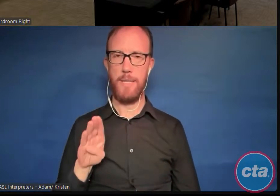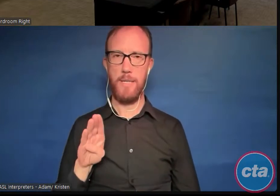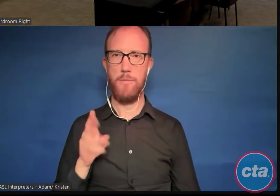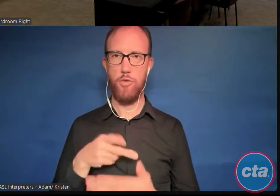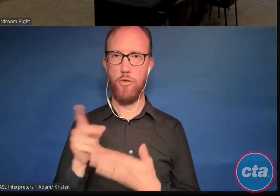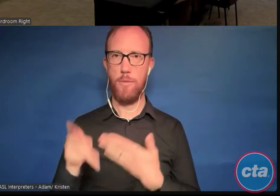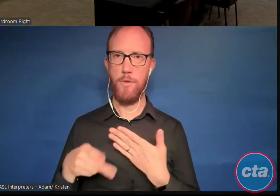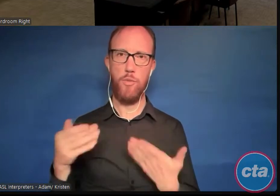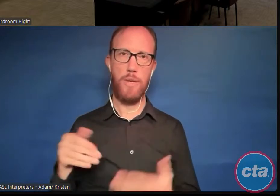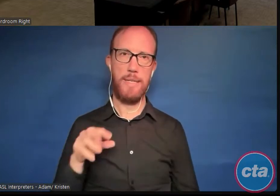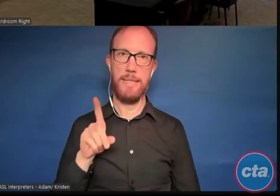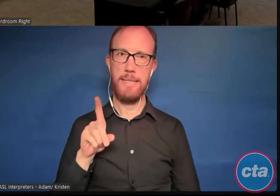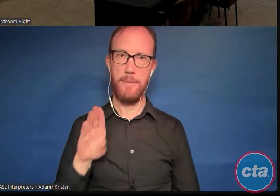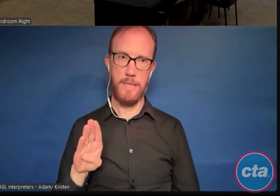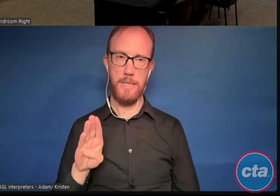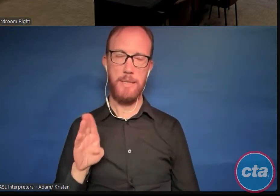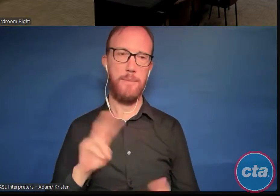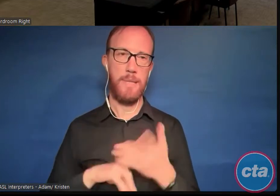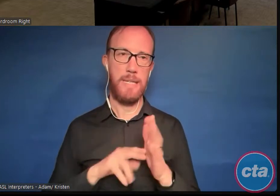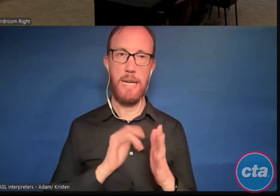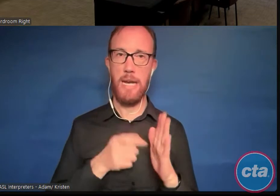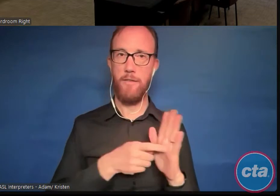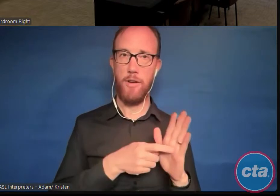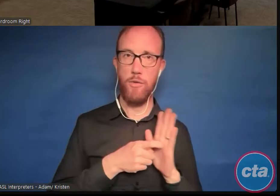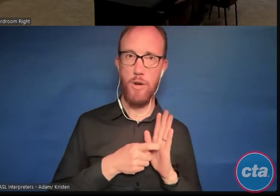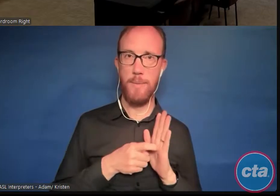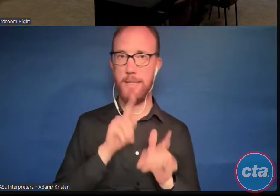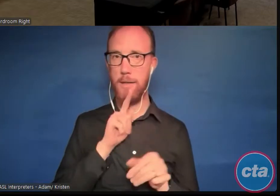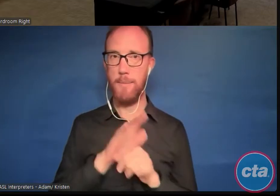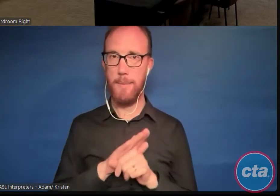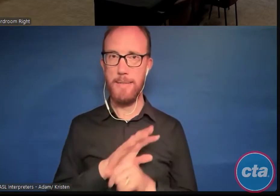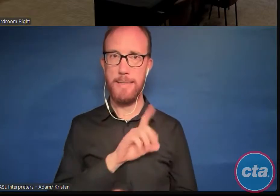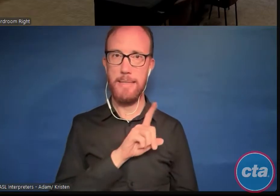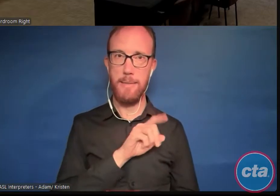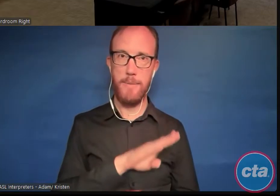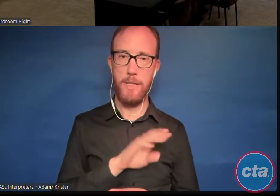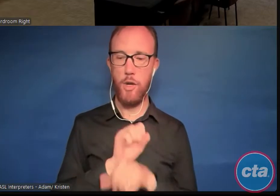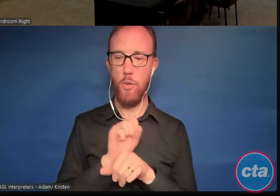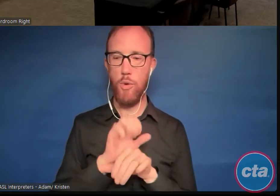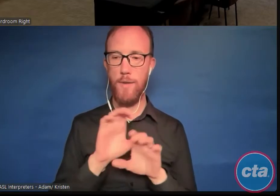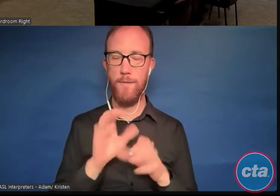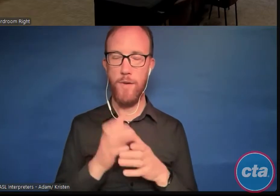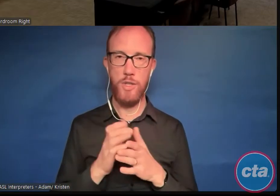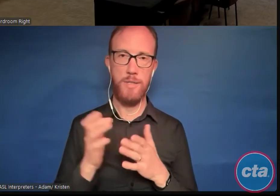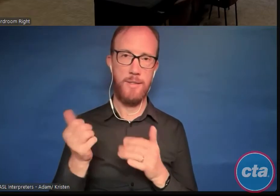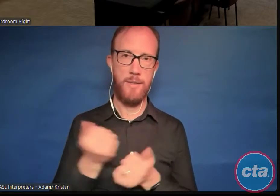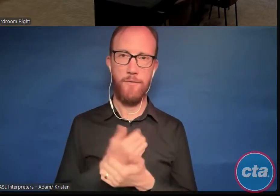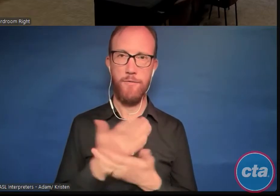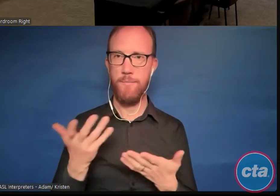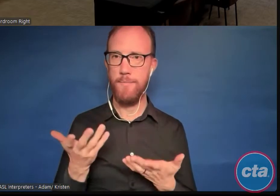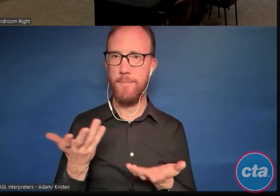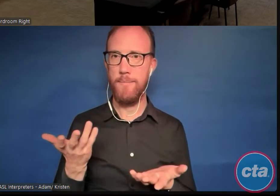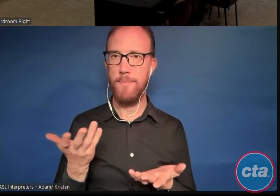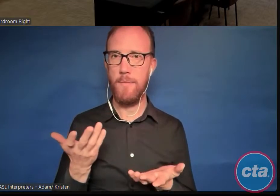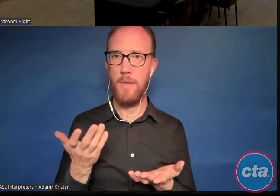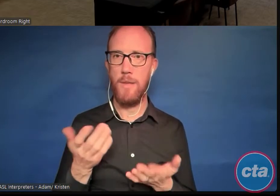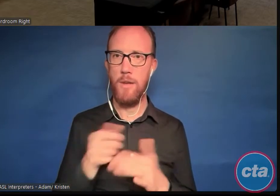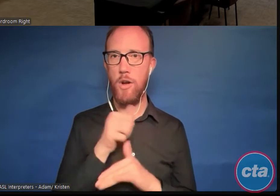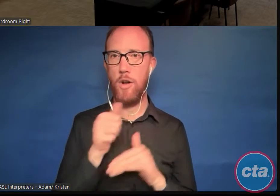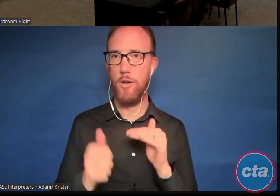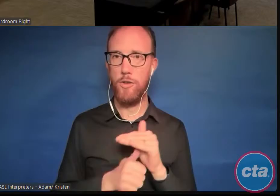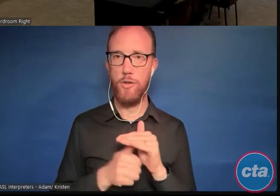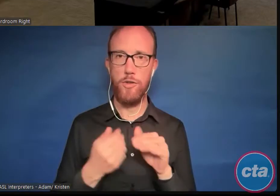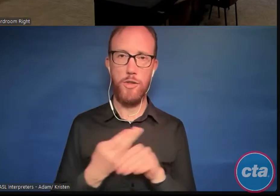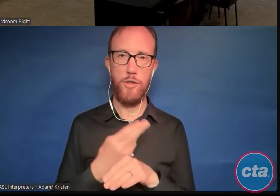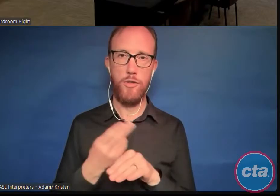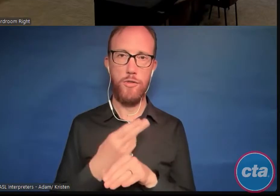program, right? And so our requirements and commitments to DBE and workforce are an establishment not only under requirements for use of federal dollars, because it